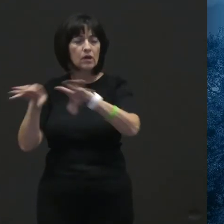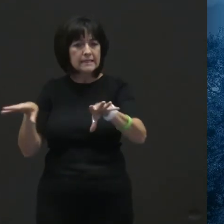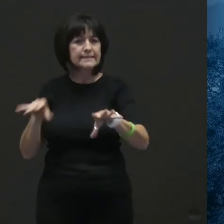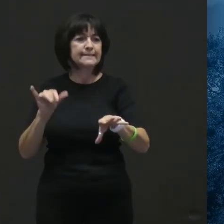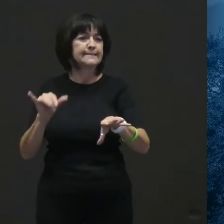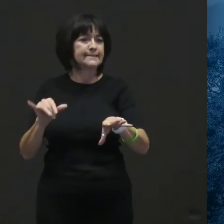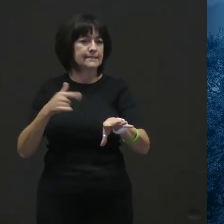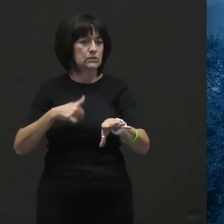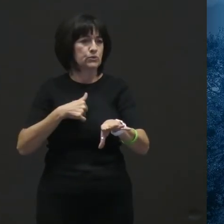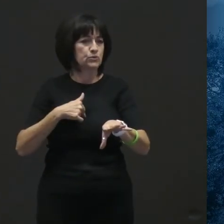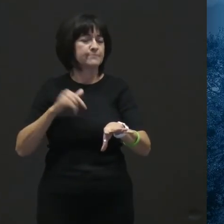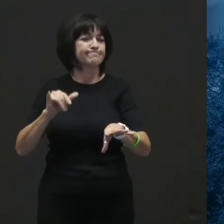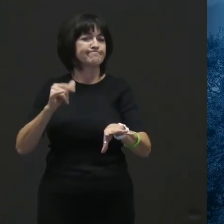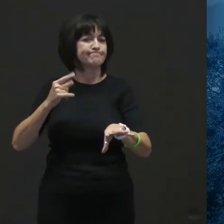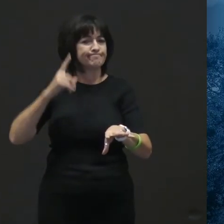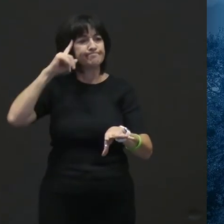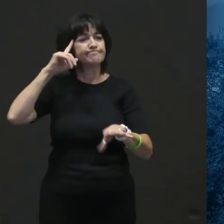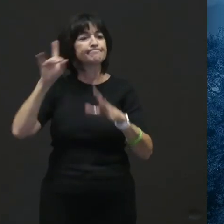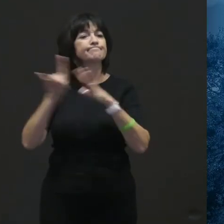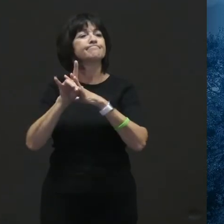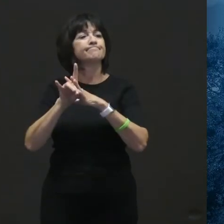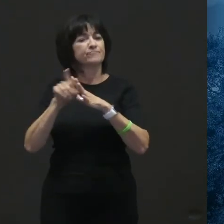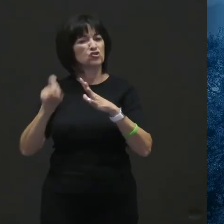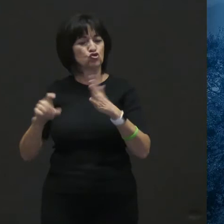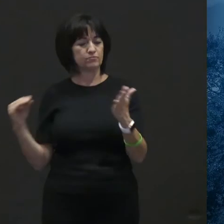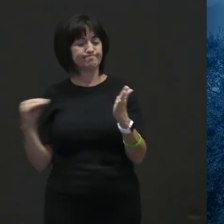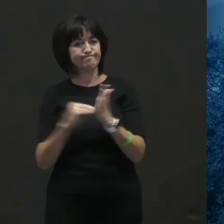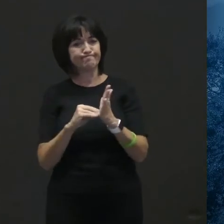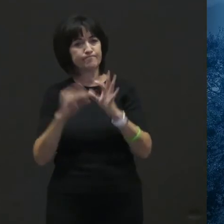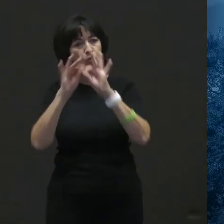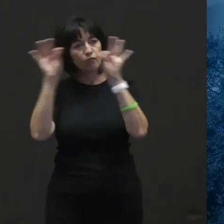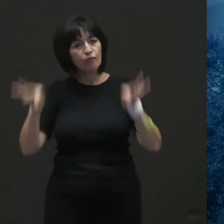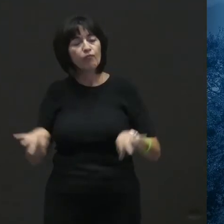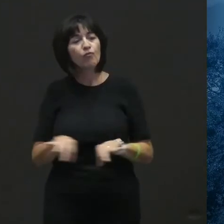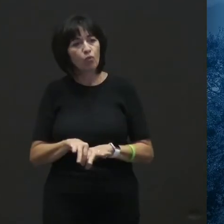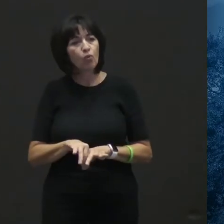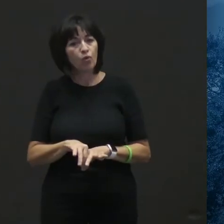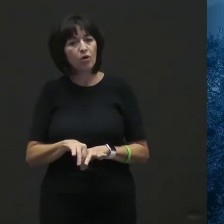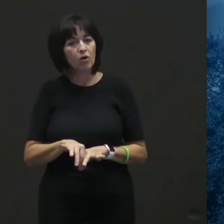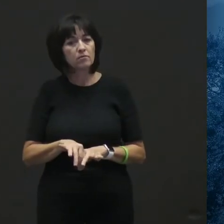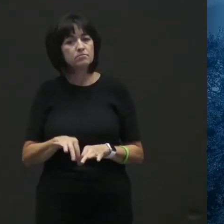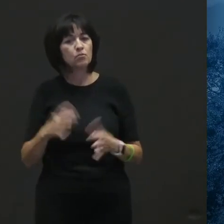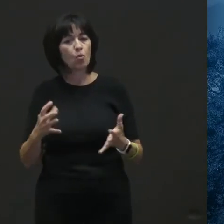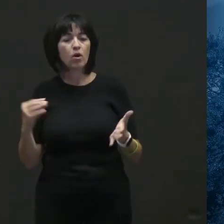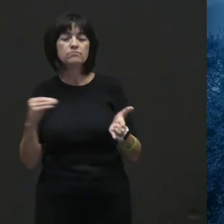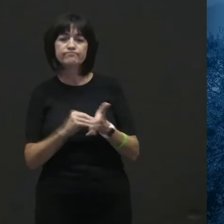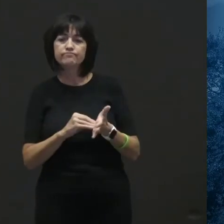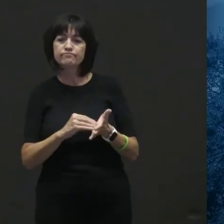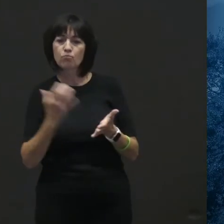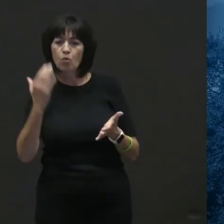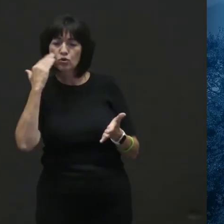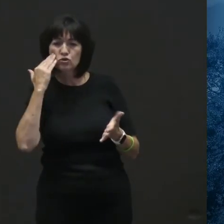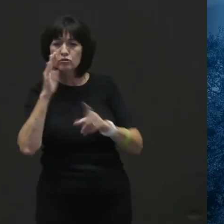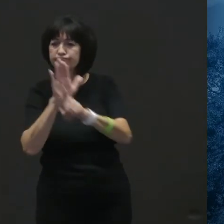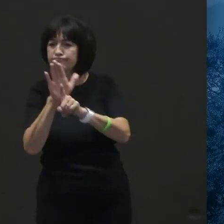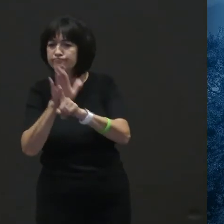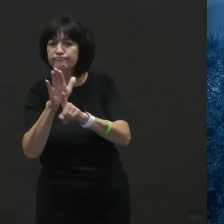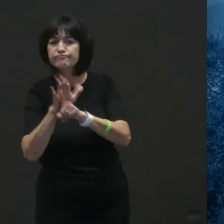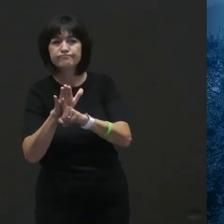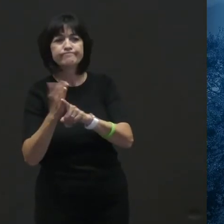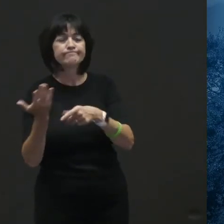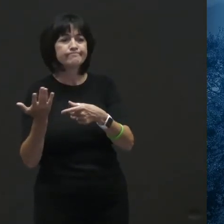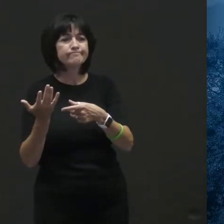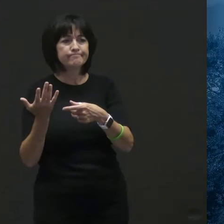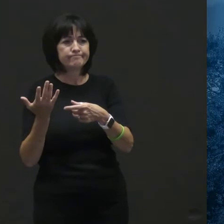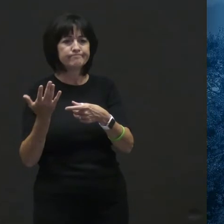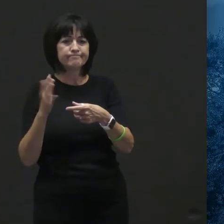no doubt many poultry workers who were infected were probably never identified as positive cases. But we should be